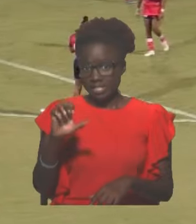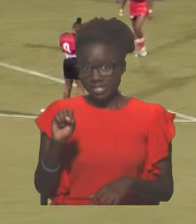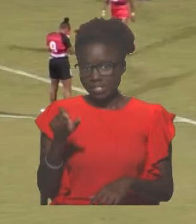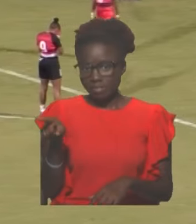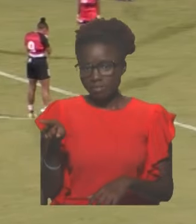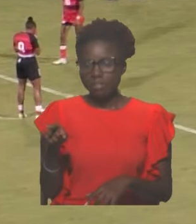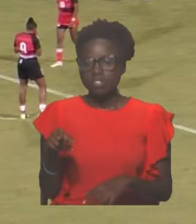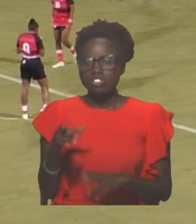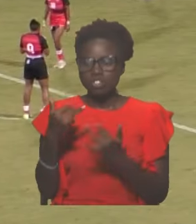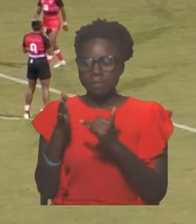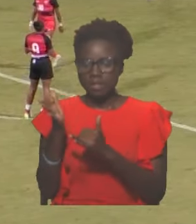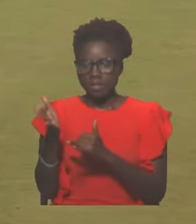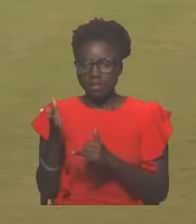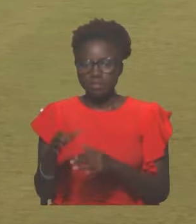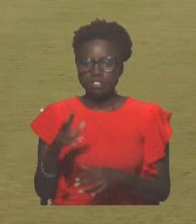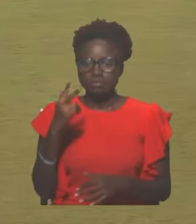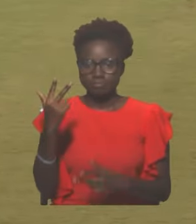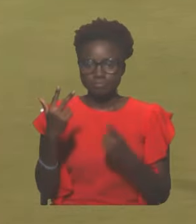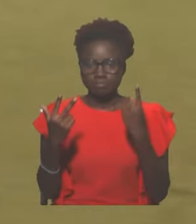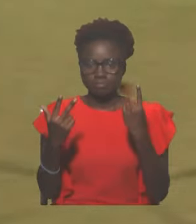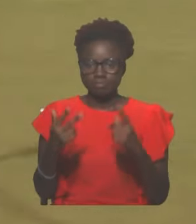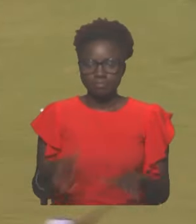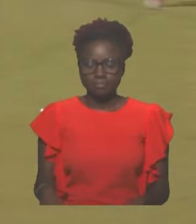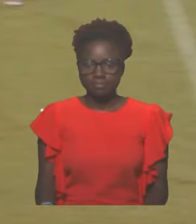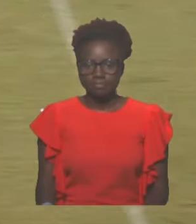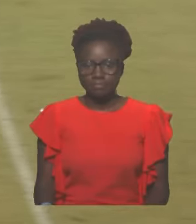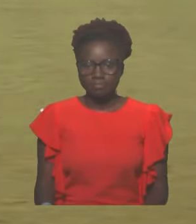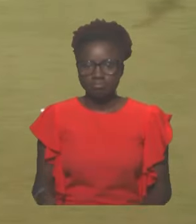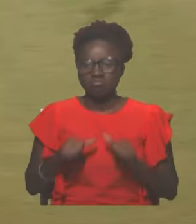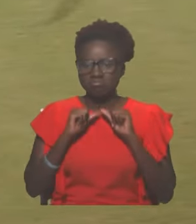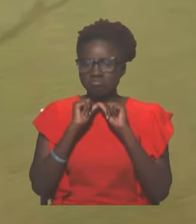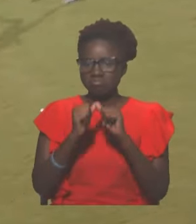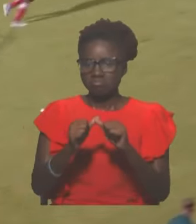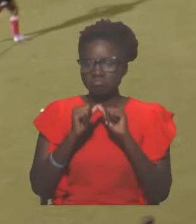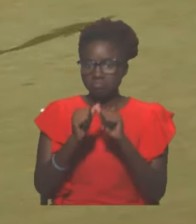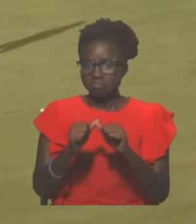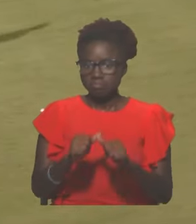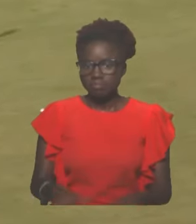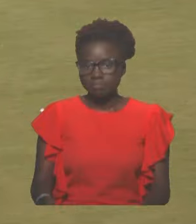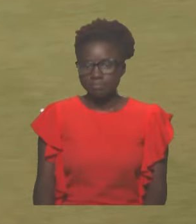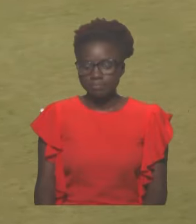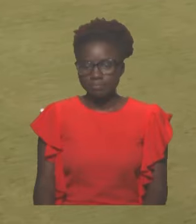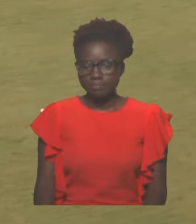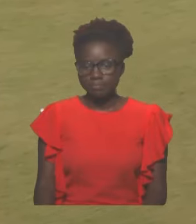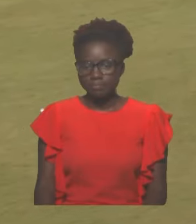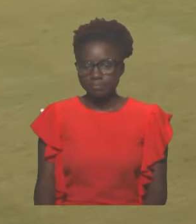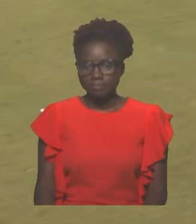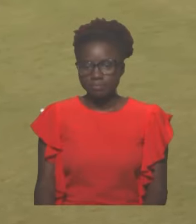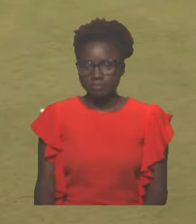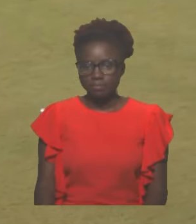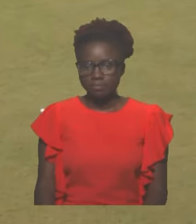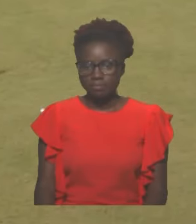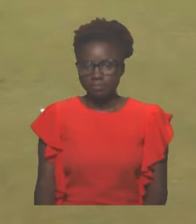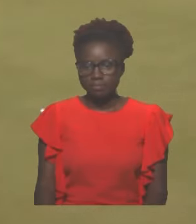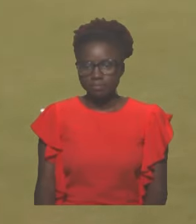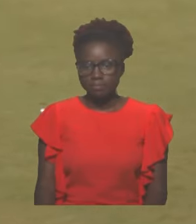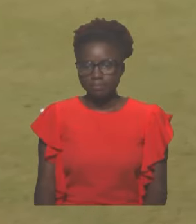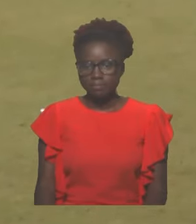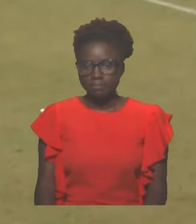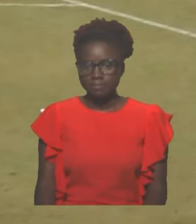to the visitors. The Reggae Girls' domination persisted when Calissa Van Zatten breezed past Victoria Swift and